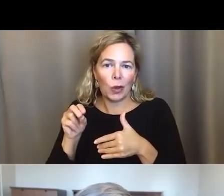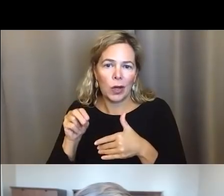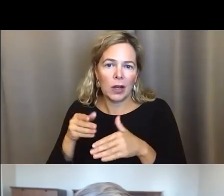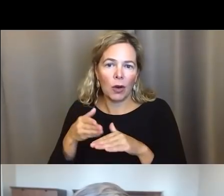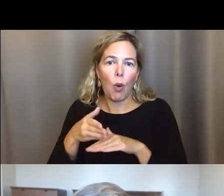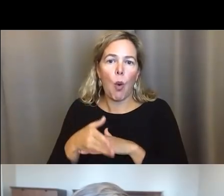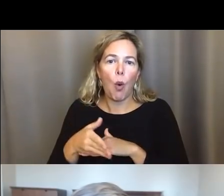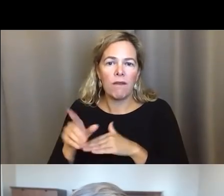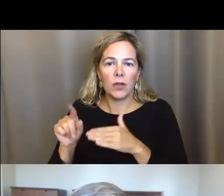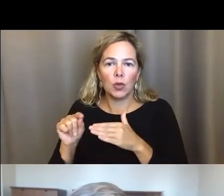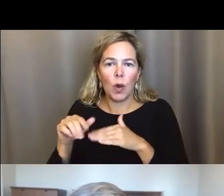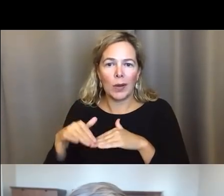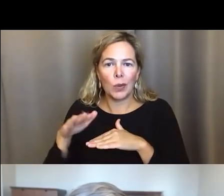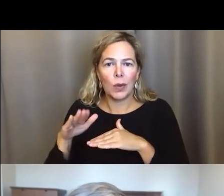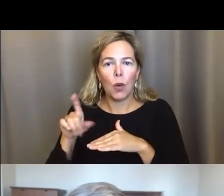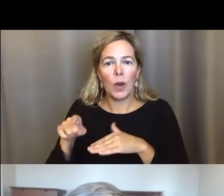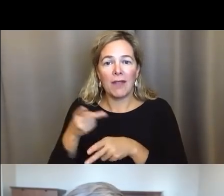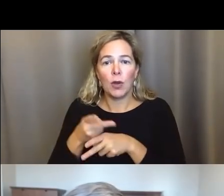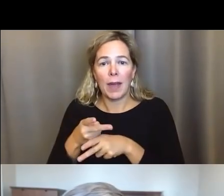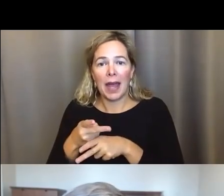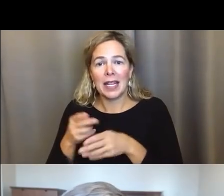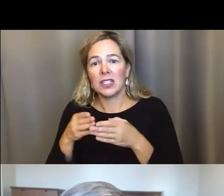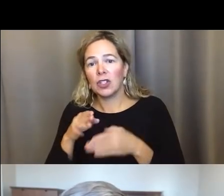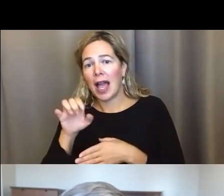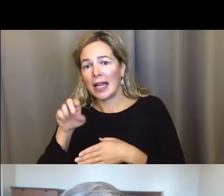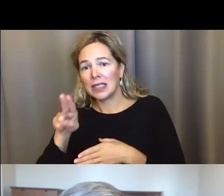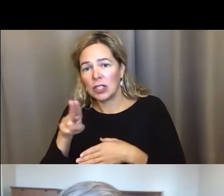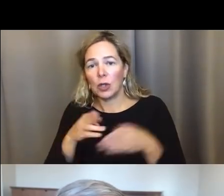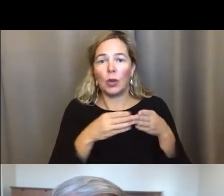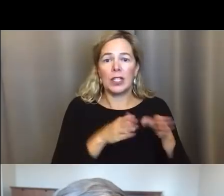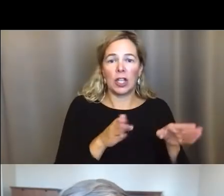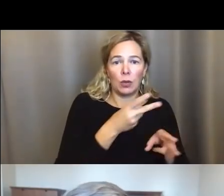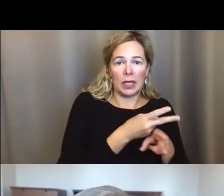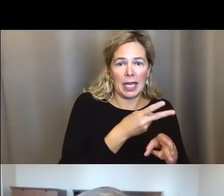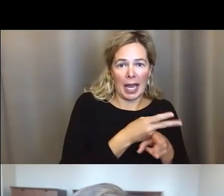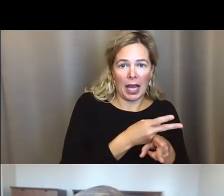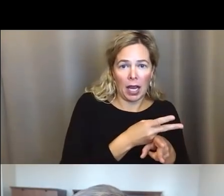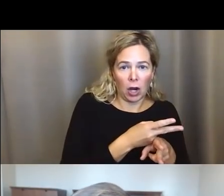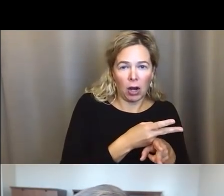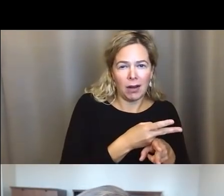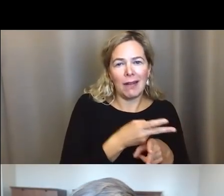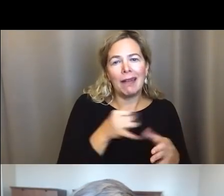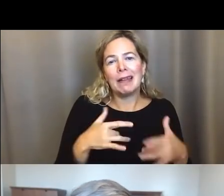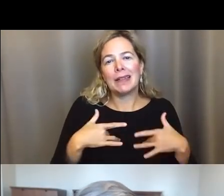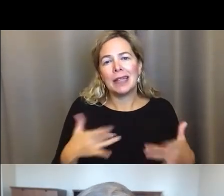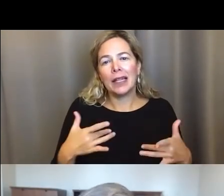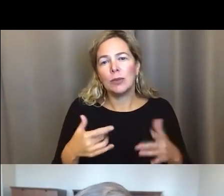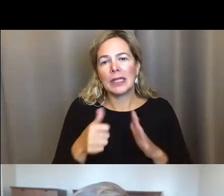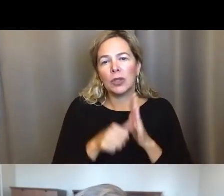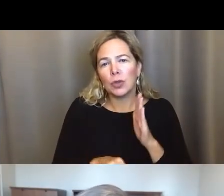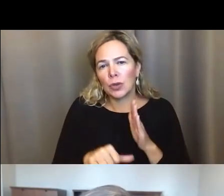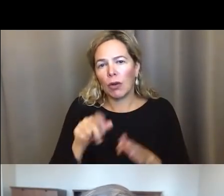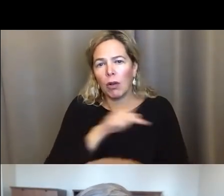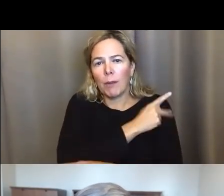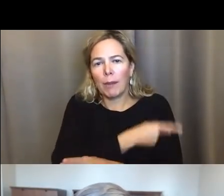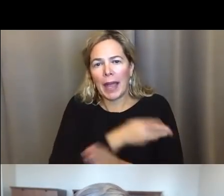to manage ICU and general care with elective management, which is typically surgical patients. And then we also